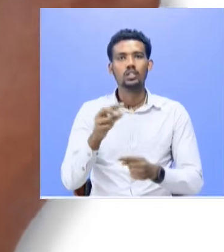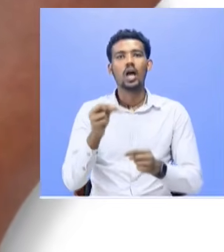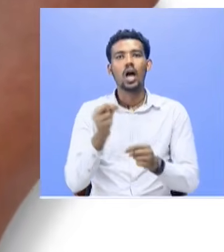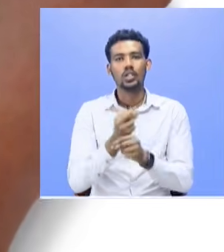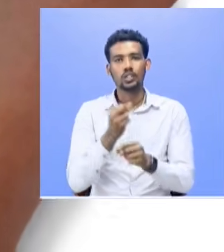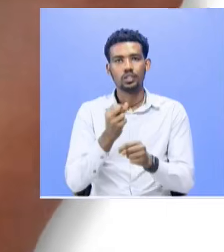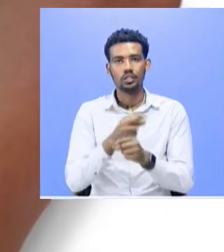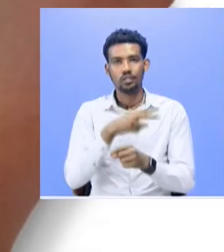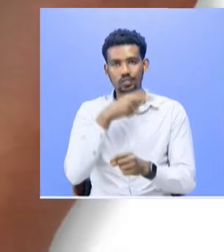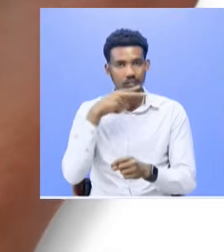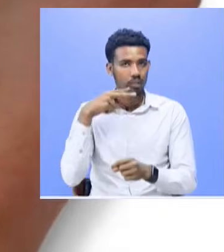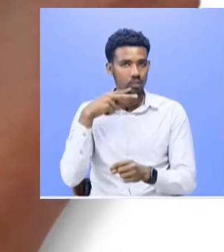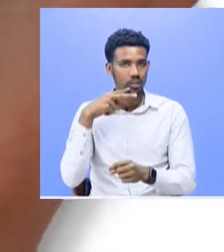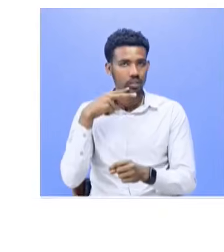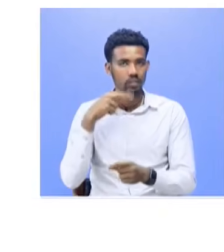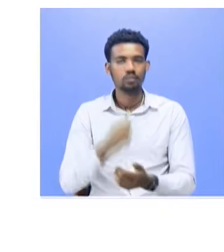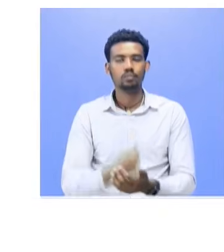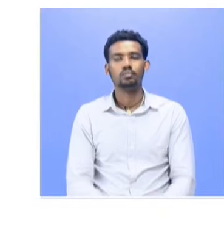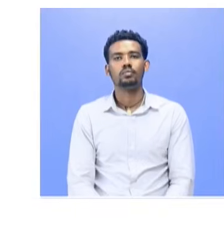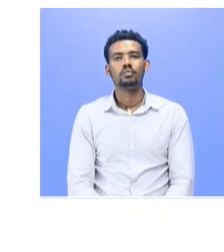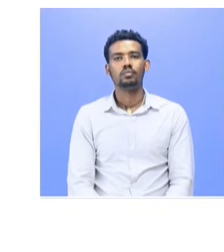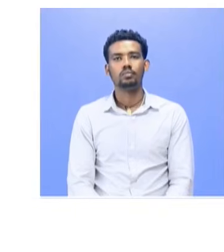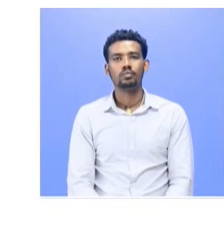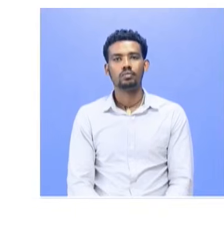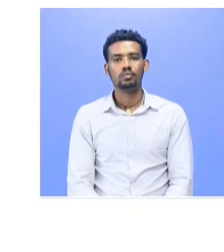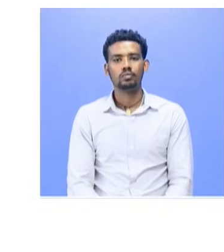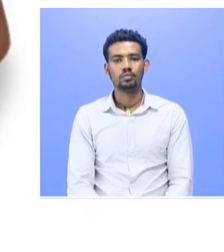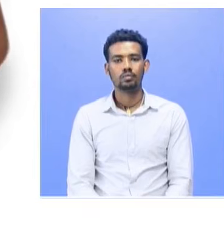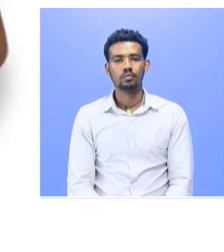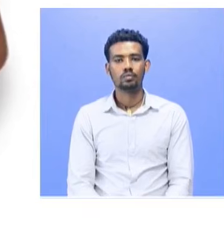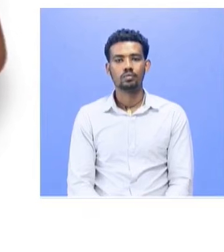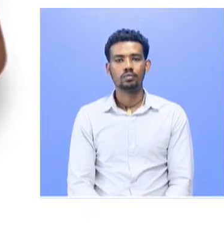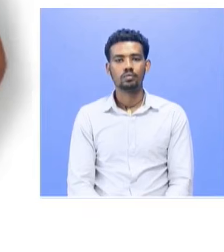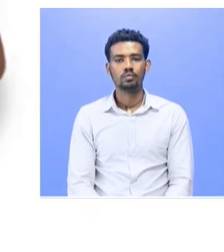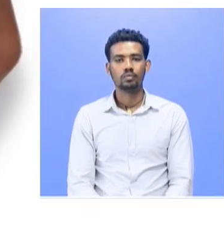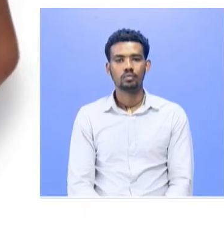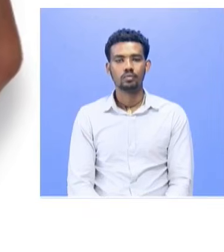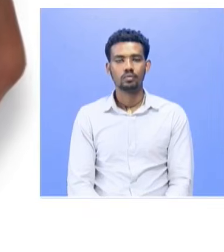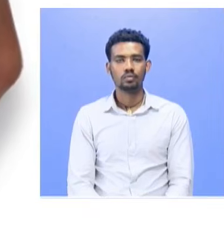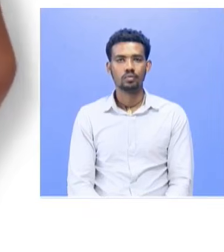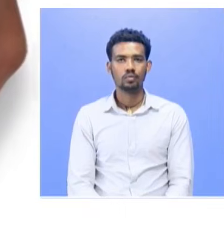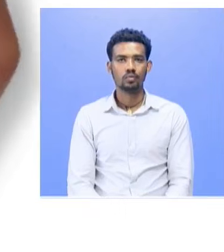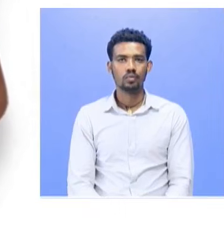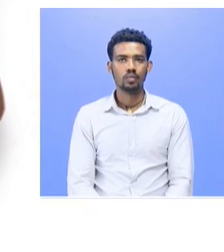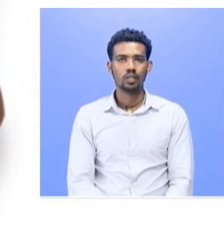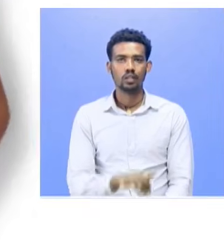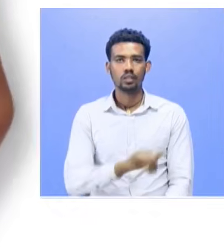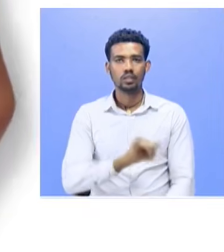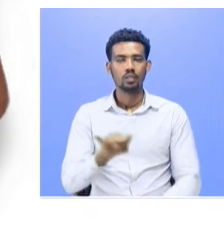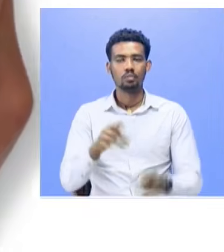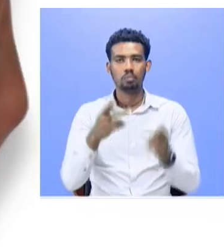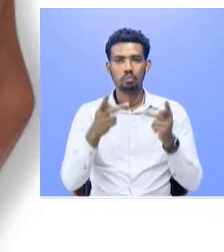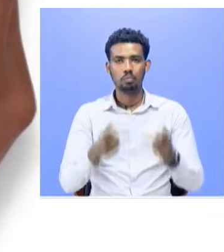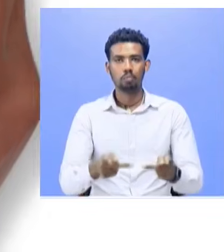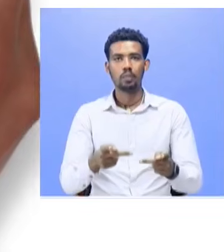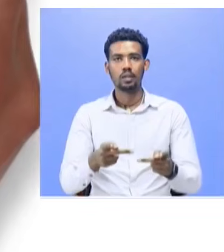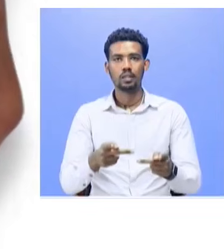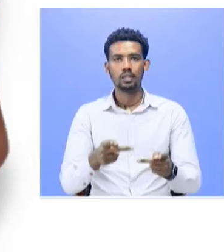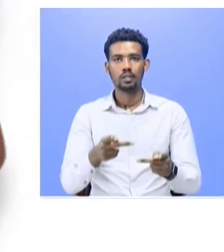like as a simple present tense, like present tense is